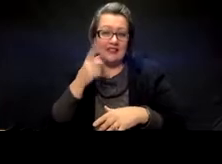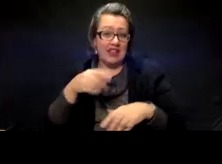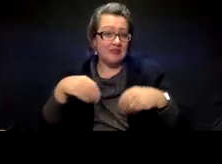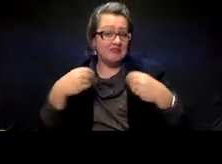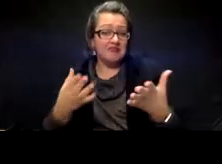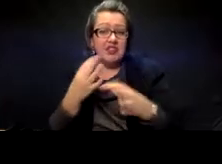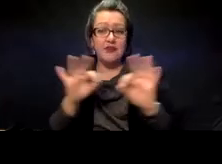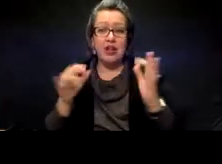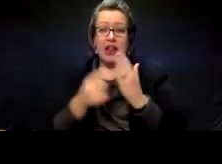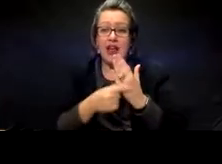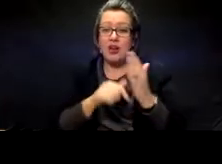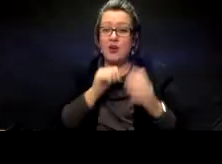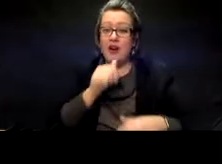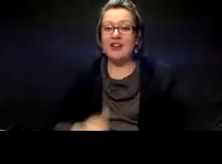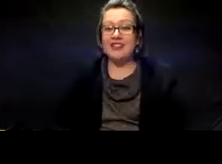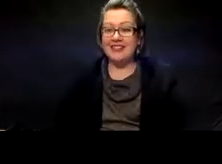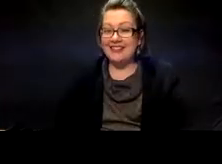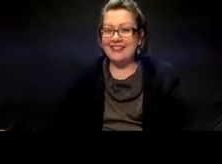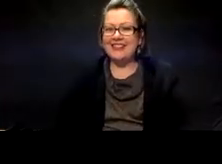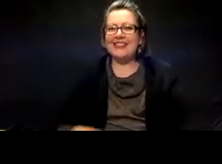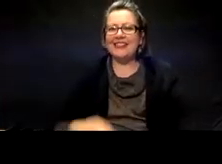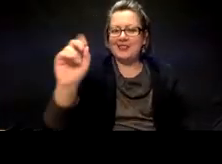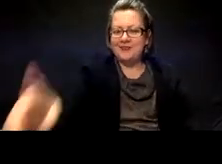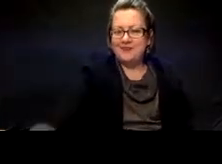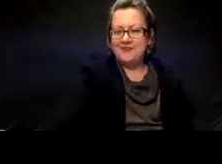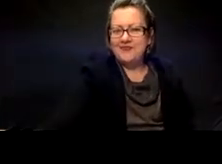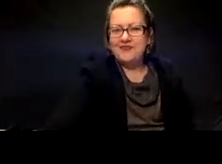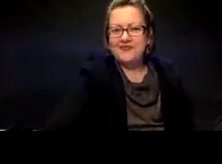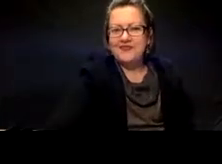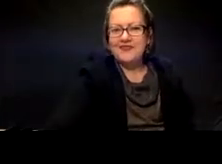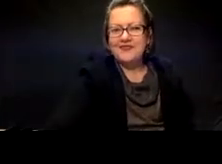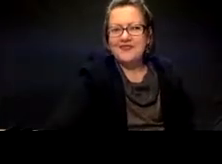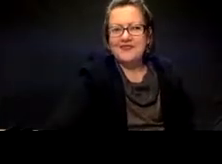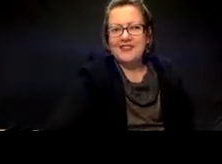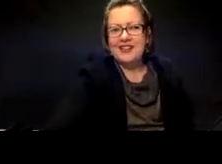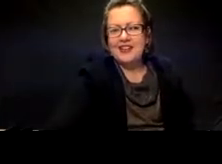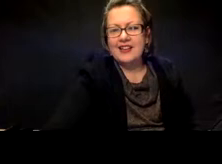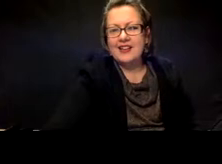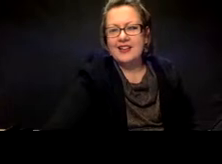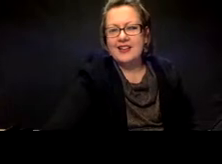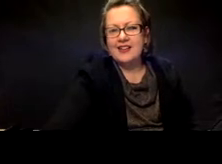out their website and see if they do offer a free catalog.